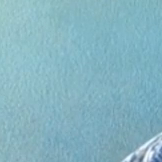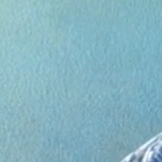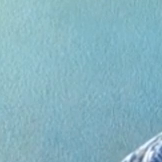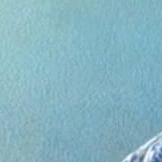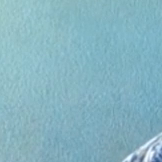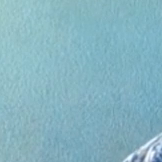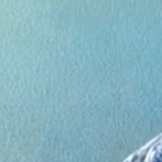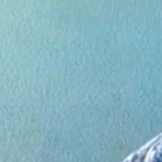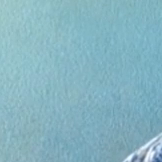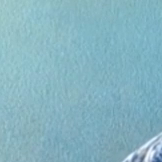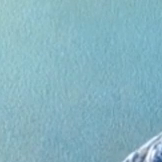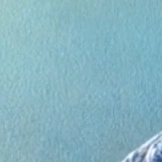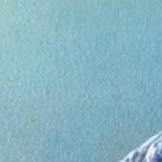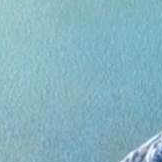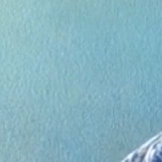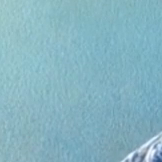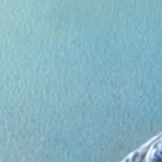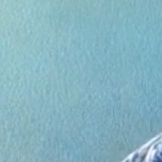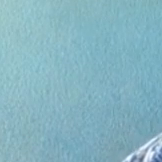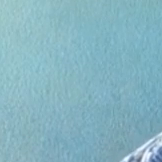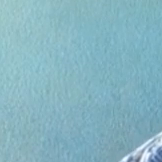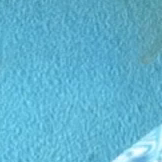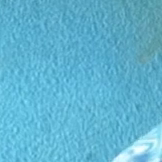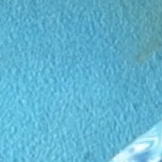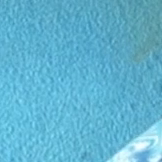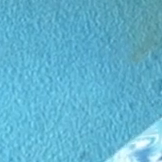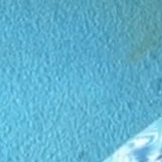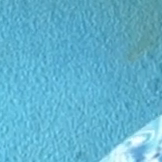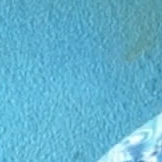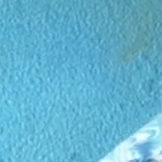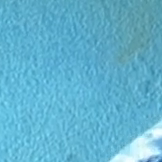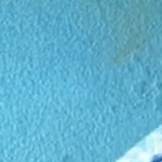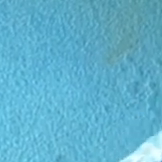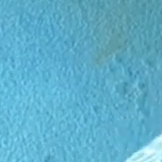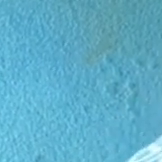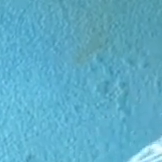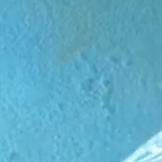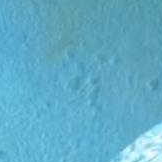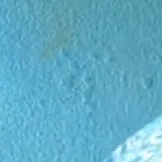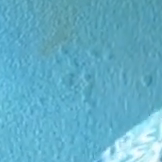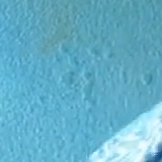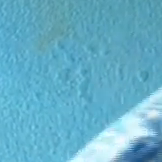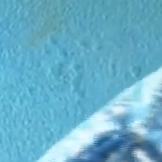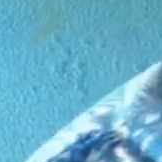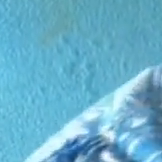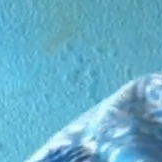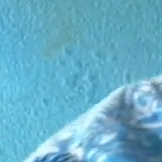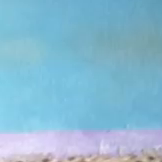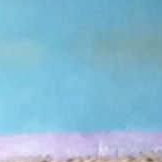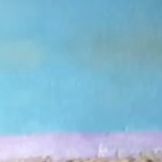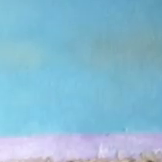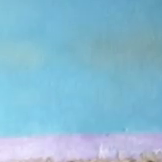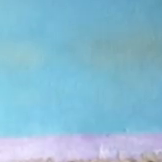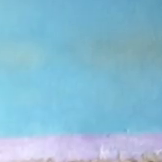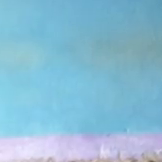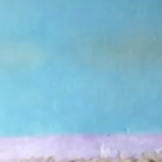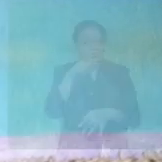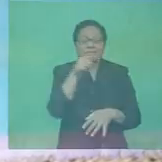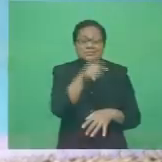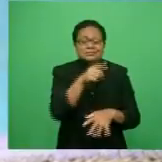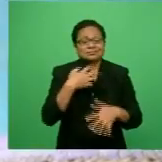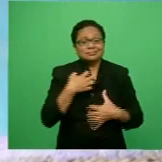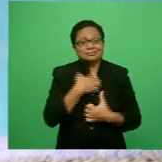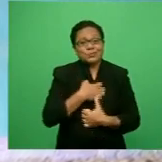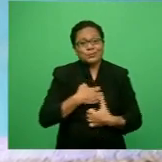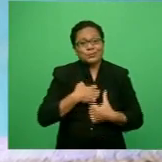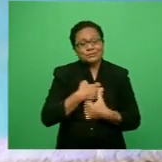will spend the night or two at GPH. She was among the thousands who became emotional when